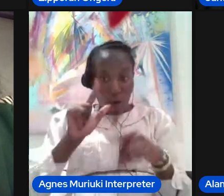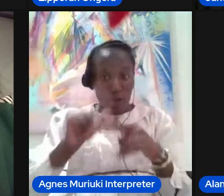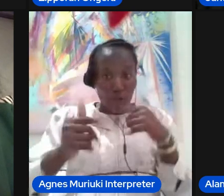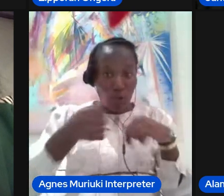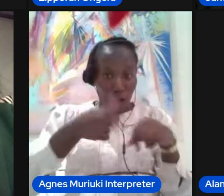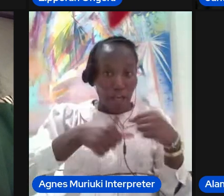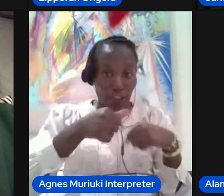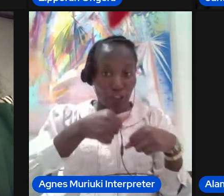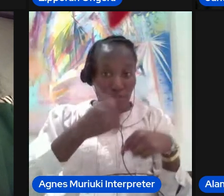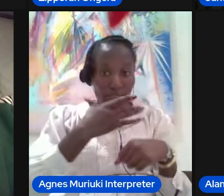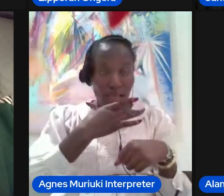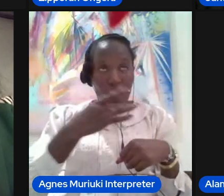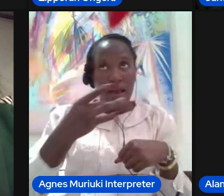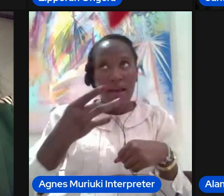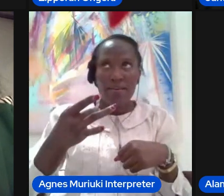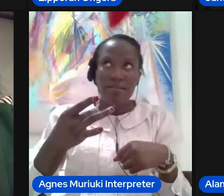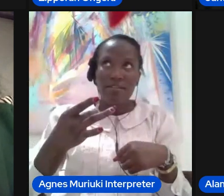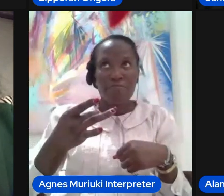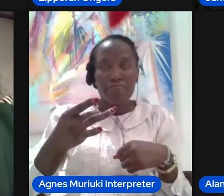and